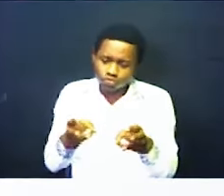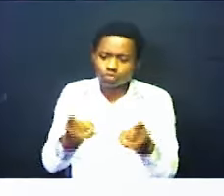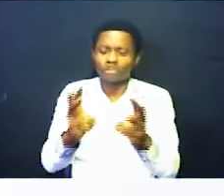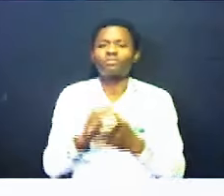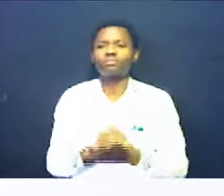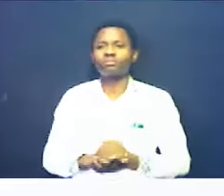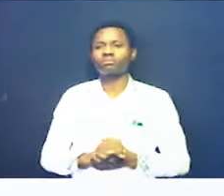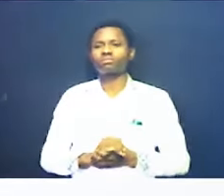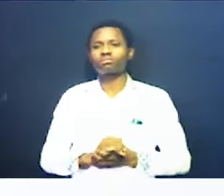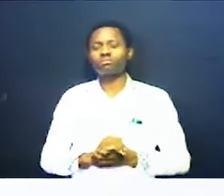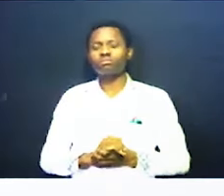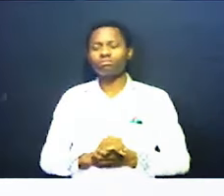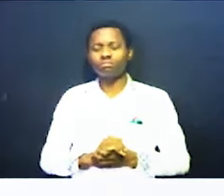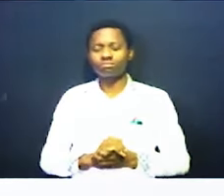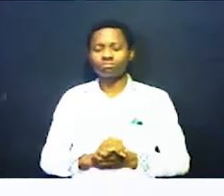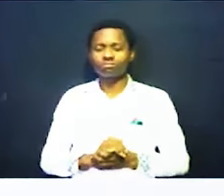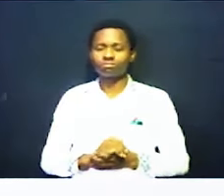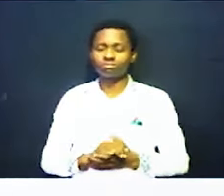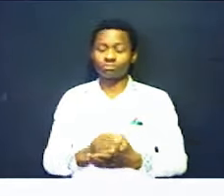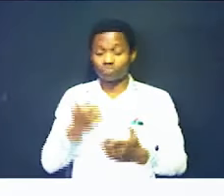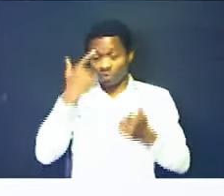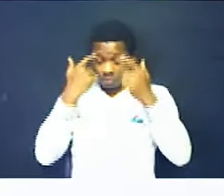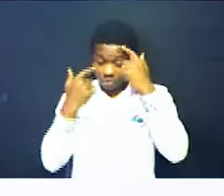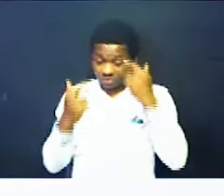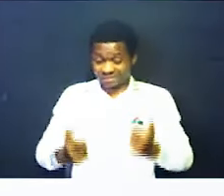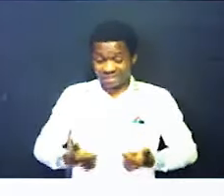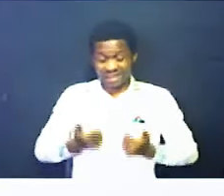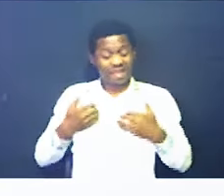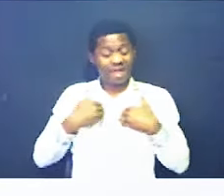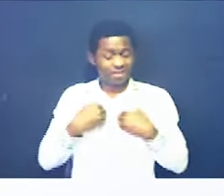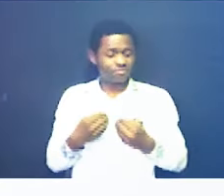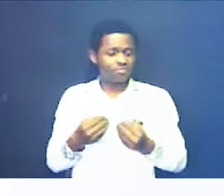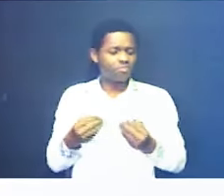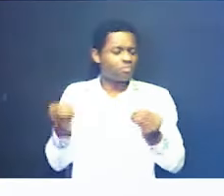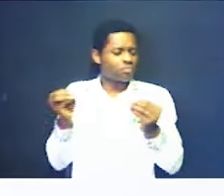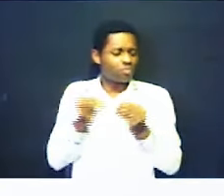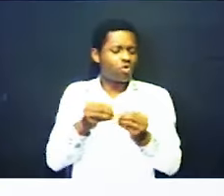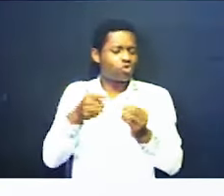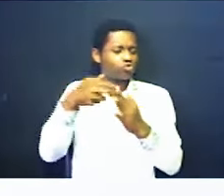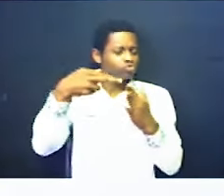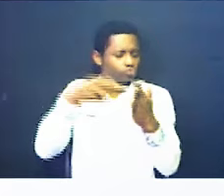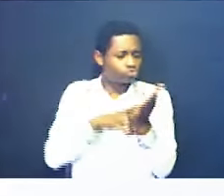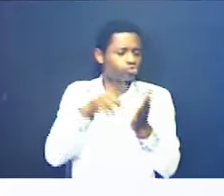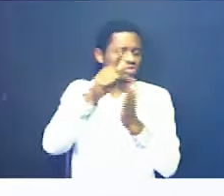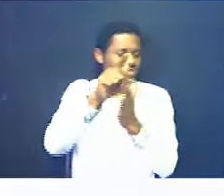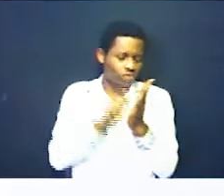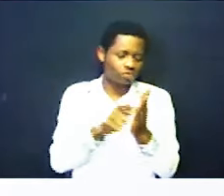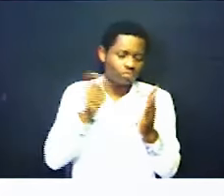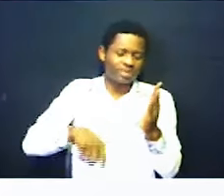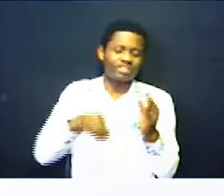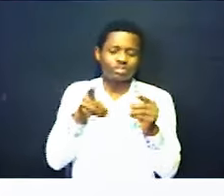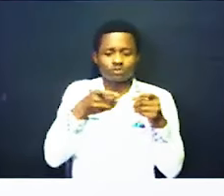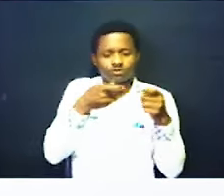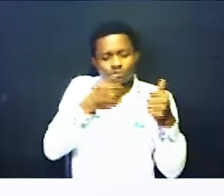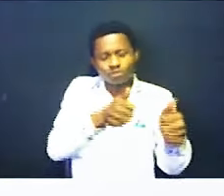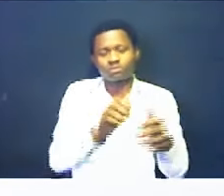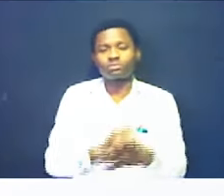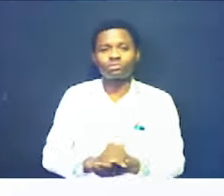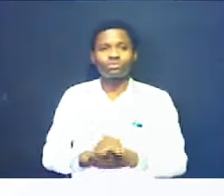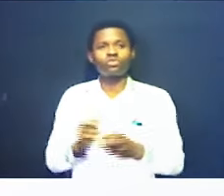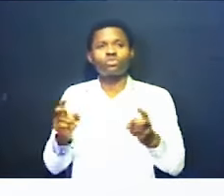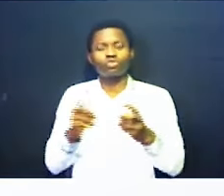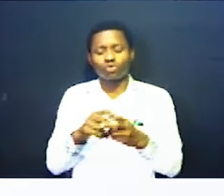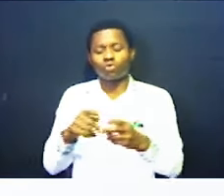Because life is governed by rules and regulations. So when we are talking about discipline, we are saying training to